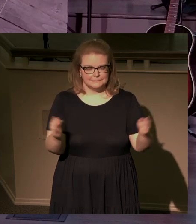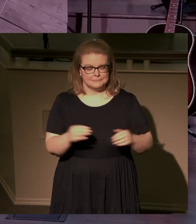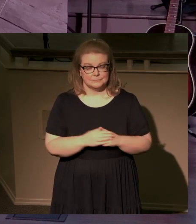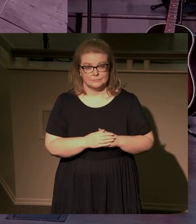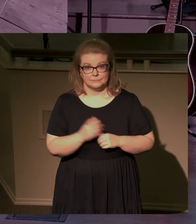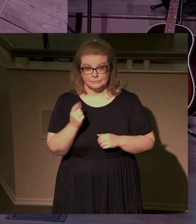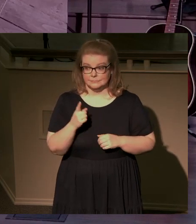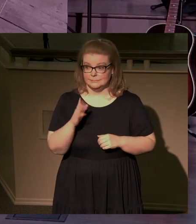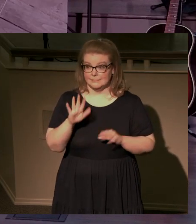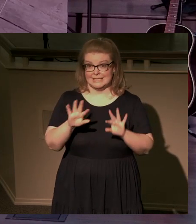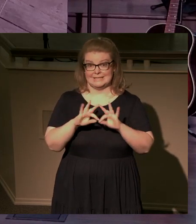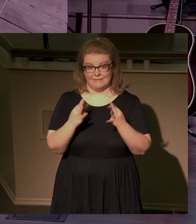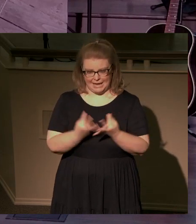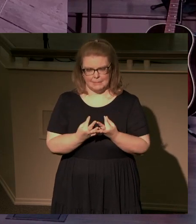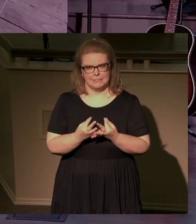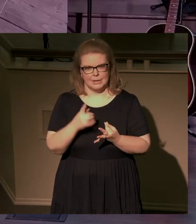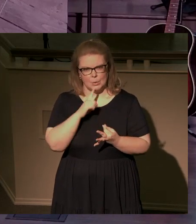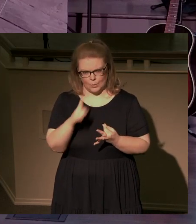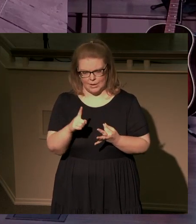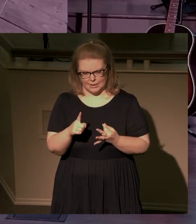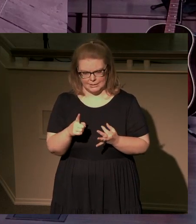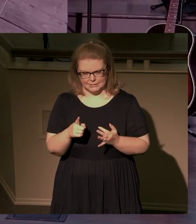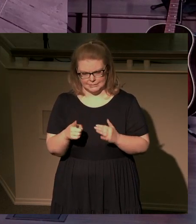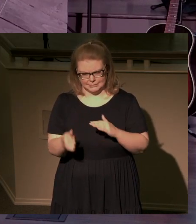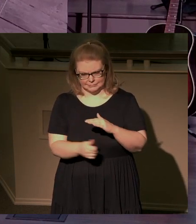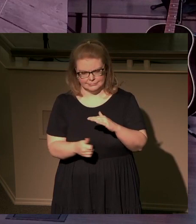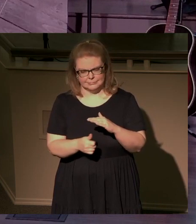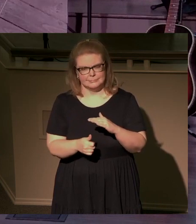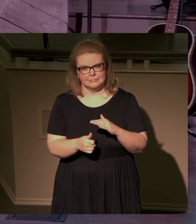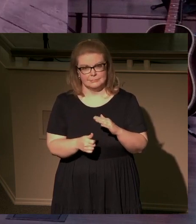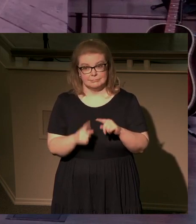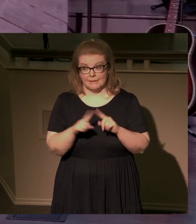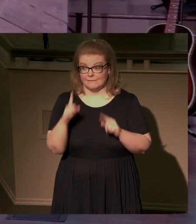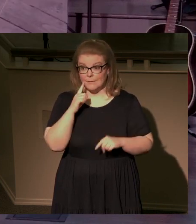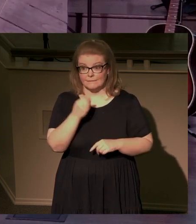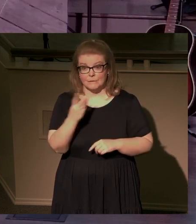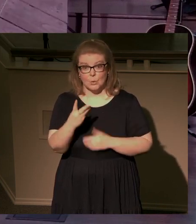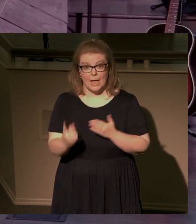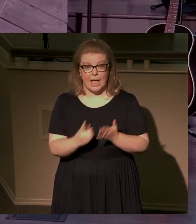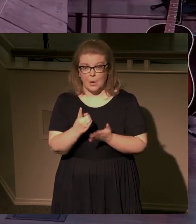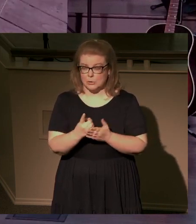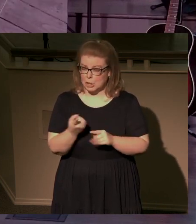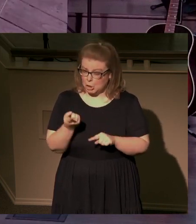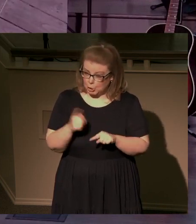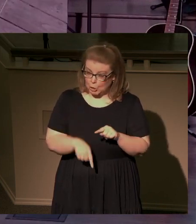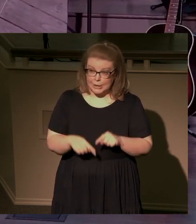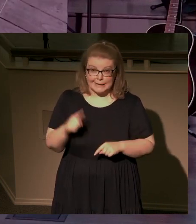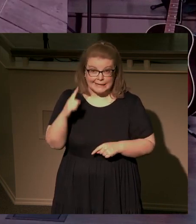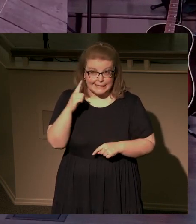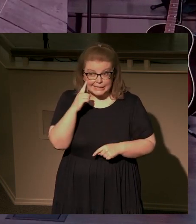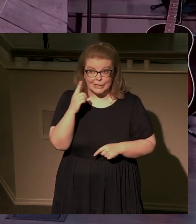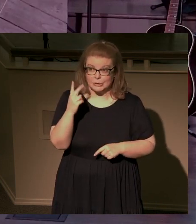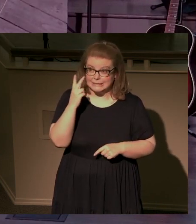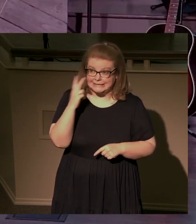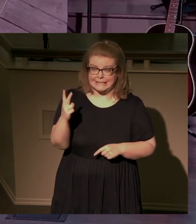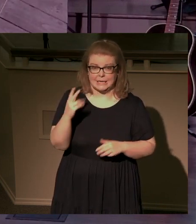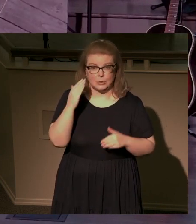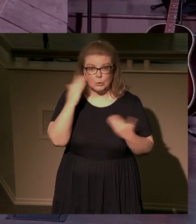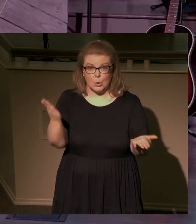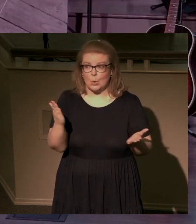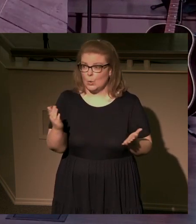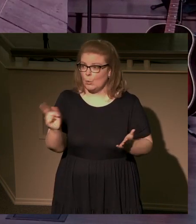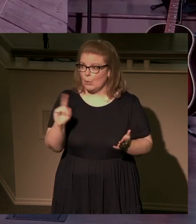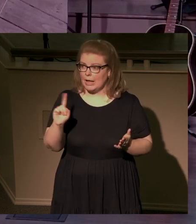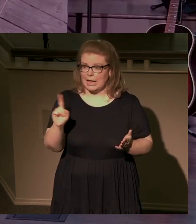His family was intact in there. But for a couple hours, they could not hear or see. They didn't know where each